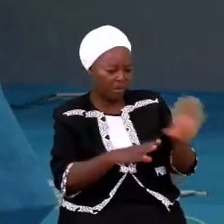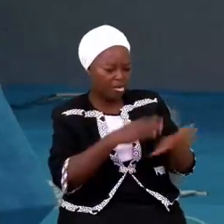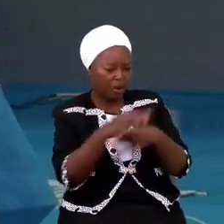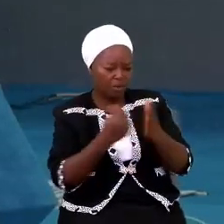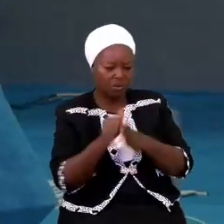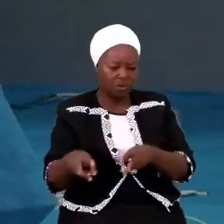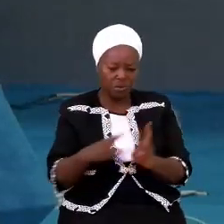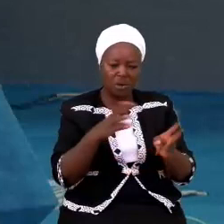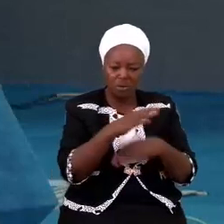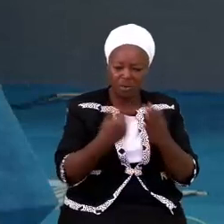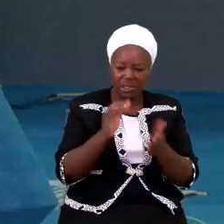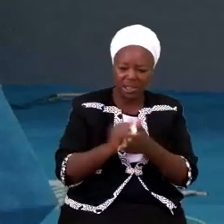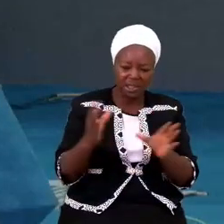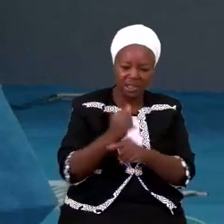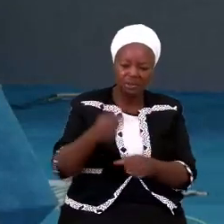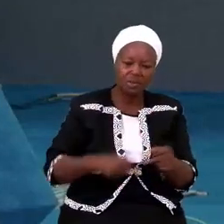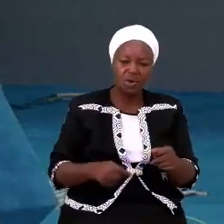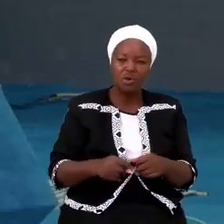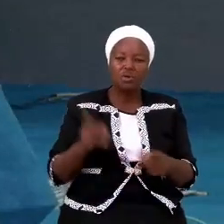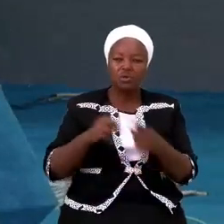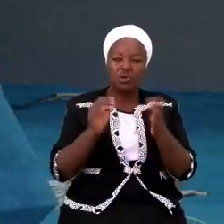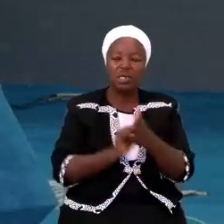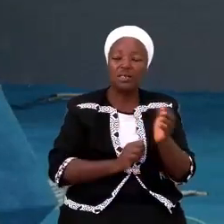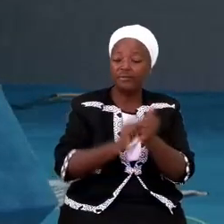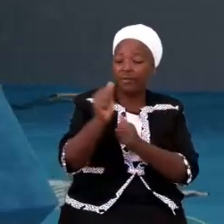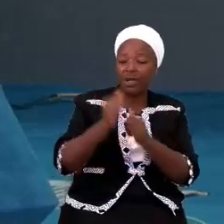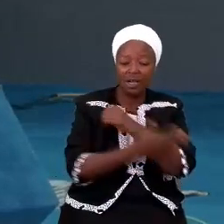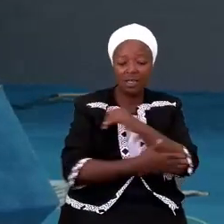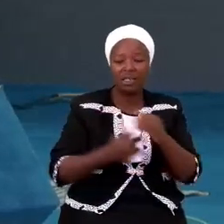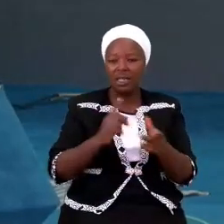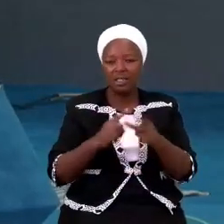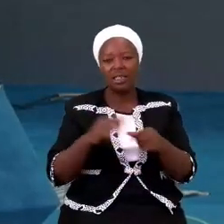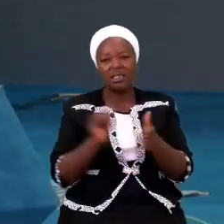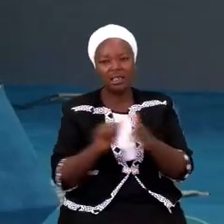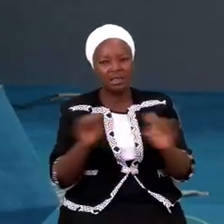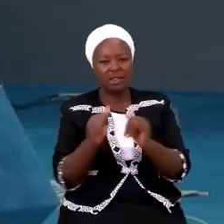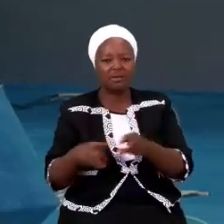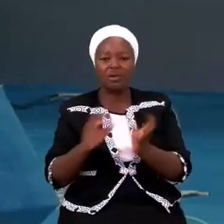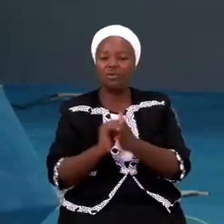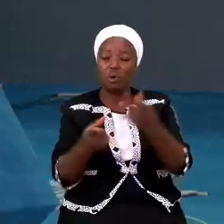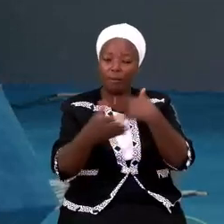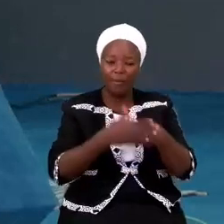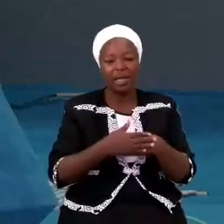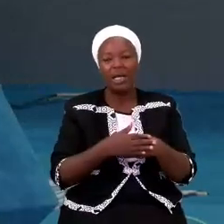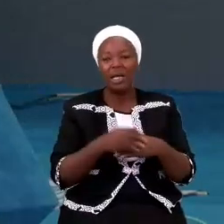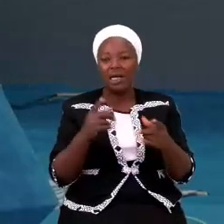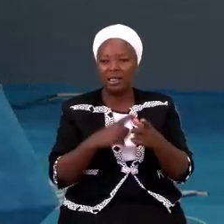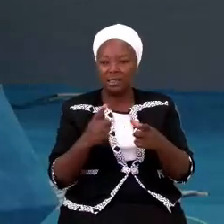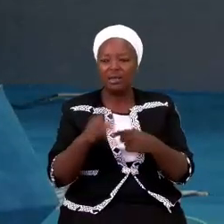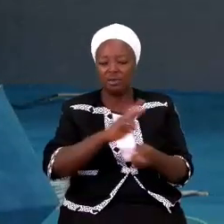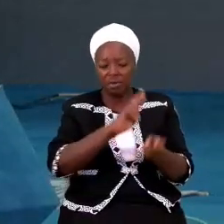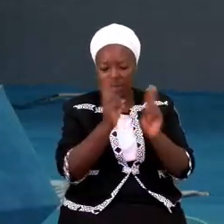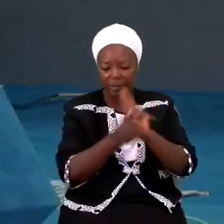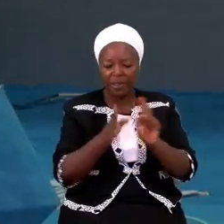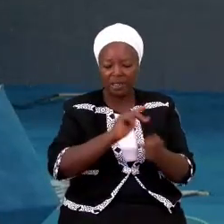yourself and come back, and you repent and turn to the Lord. And then you say, I will arise and go unto my